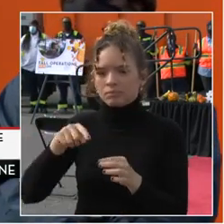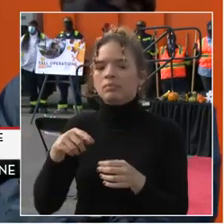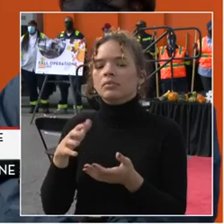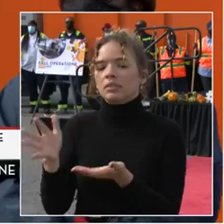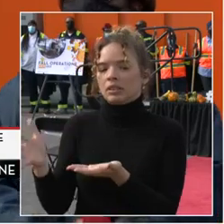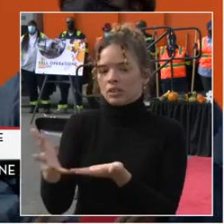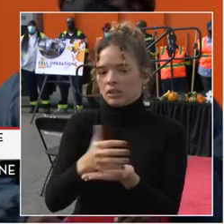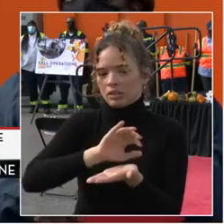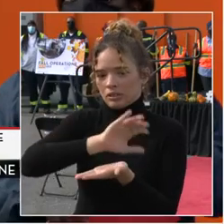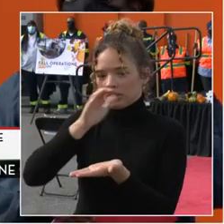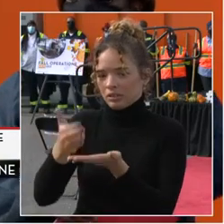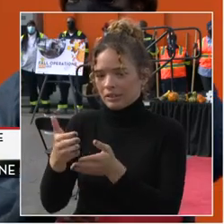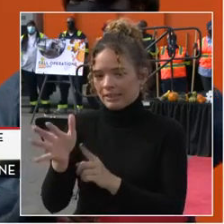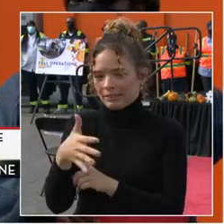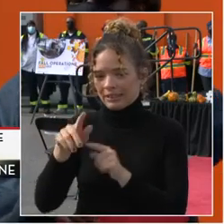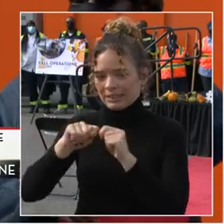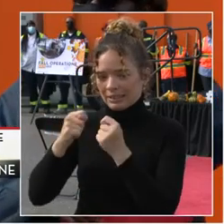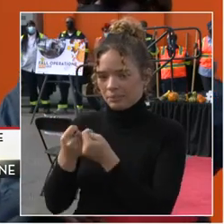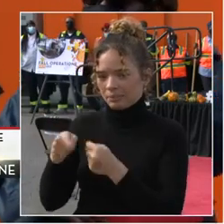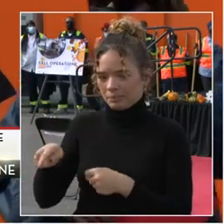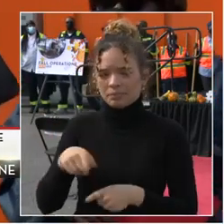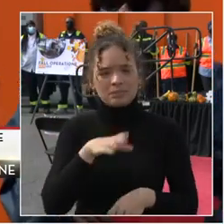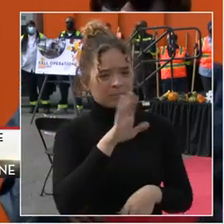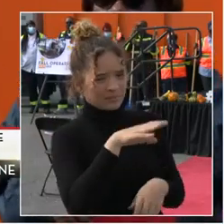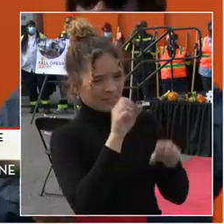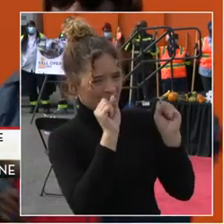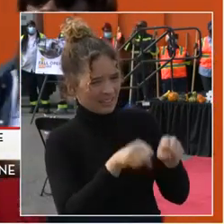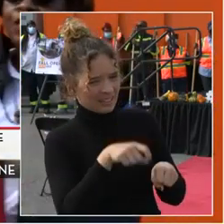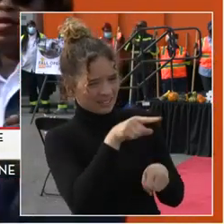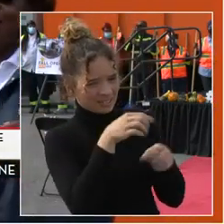people again exactly how they can prepare their leaves for pickup?